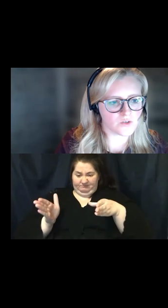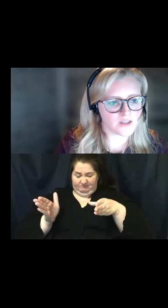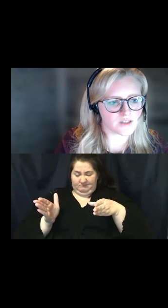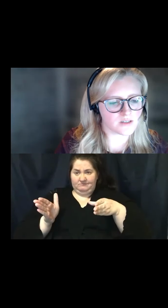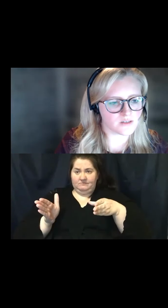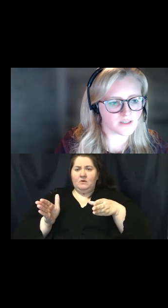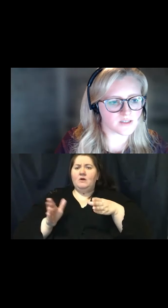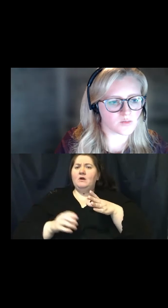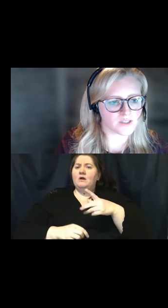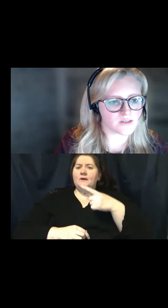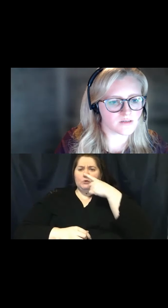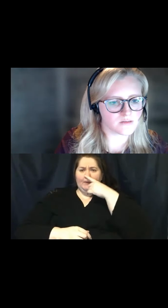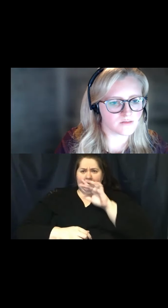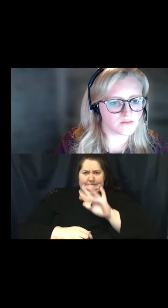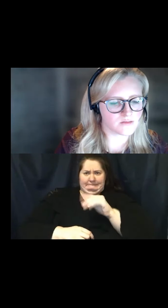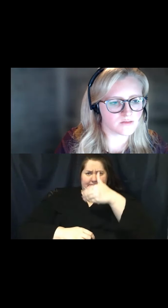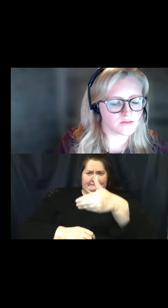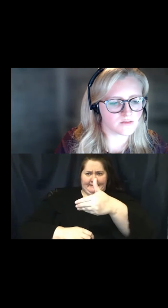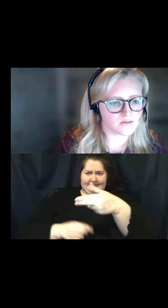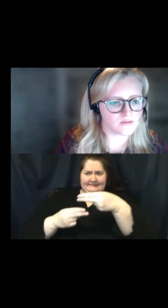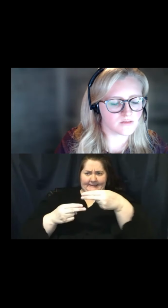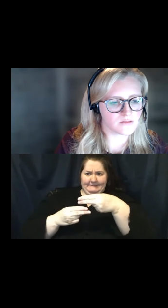Lauren, could you hit the next slide, please?